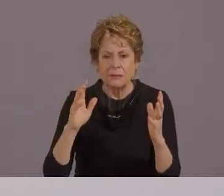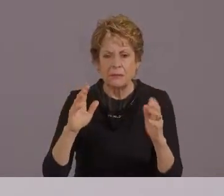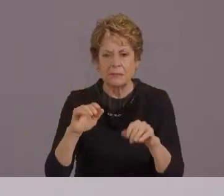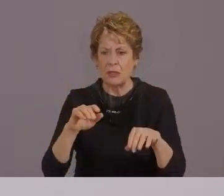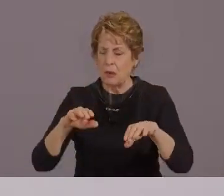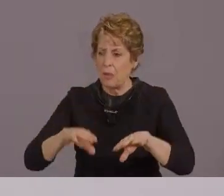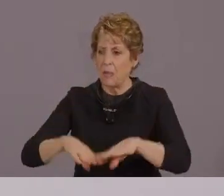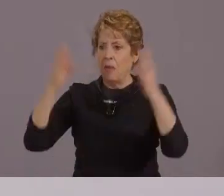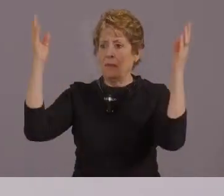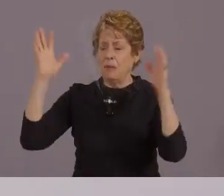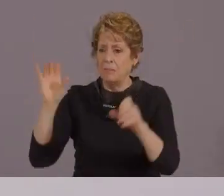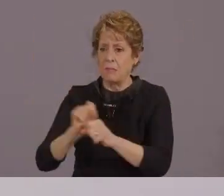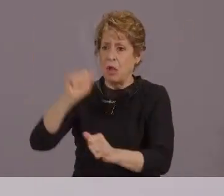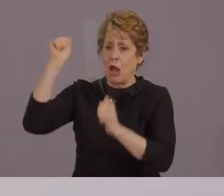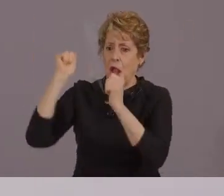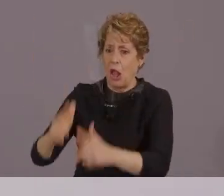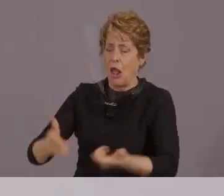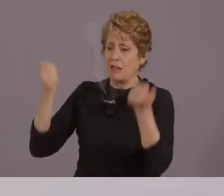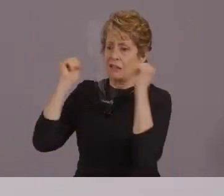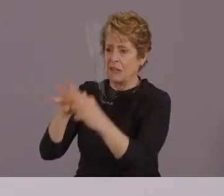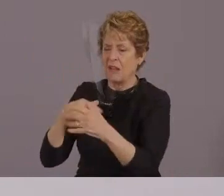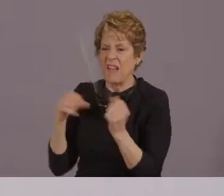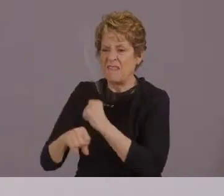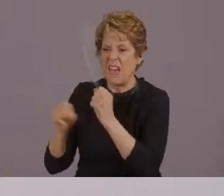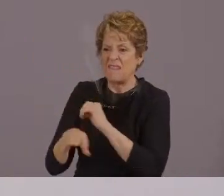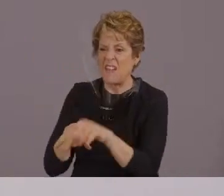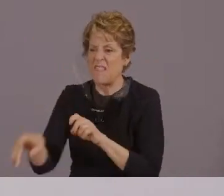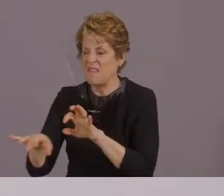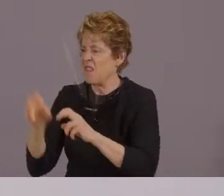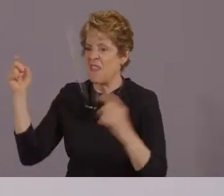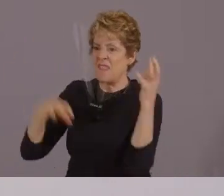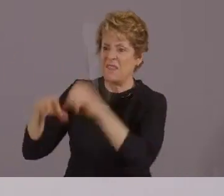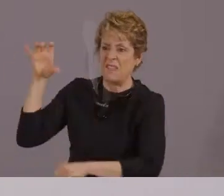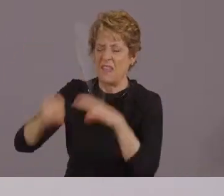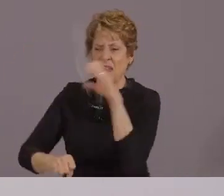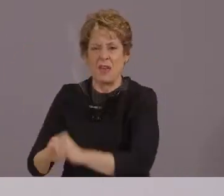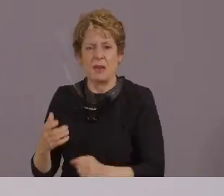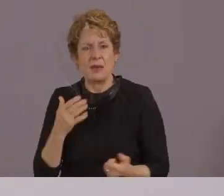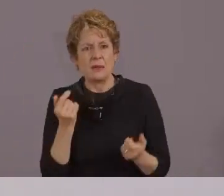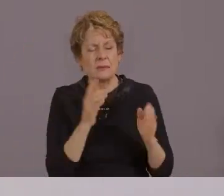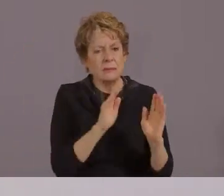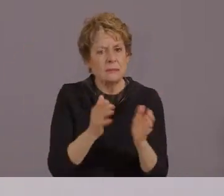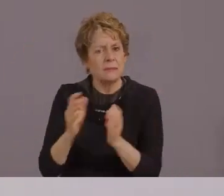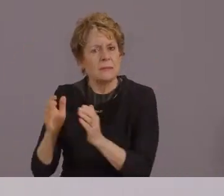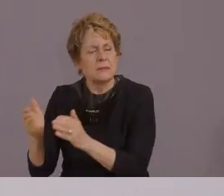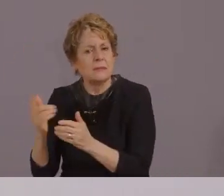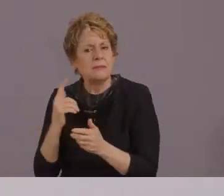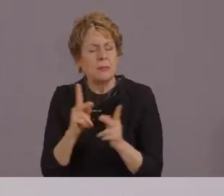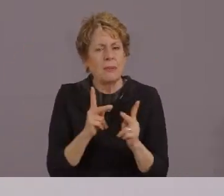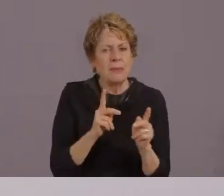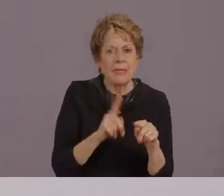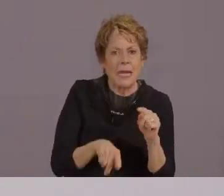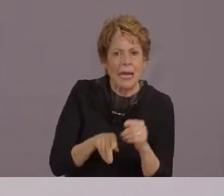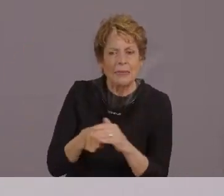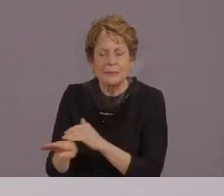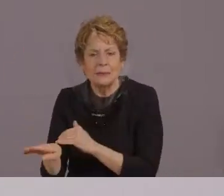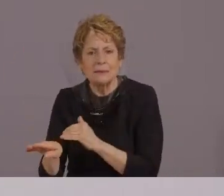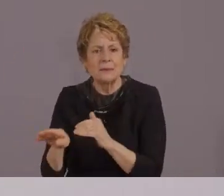themselves, you know, kind of like the Hunger Games. Yeah, so, you know, we took a look and we actually did hear feedback, which is